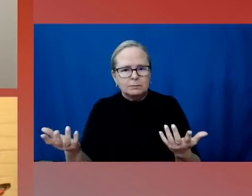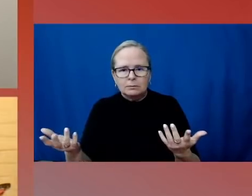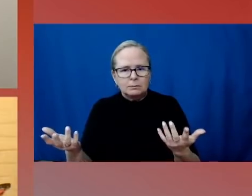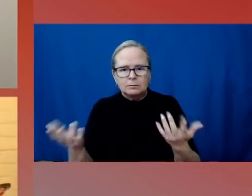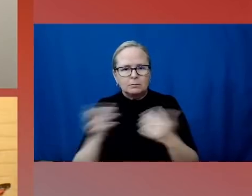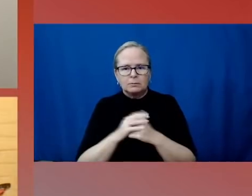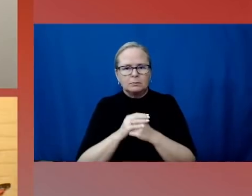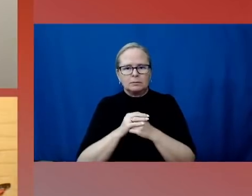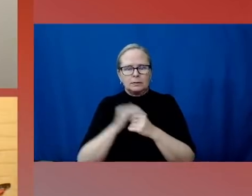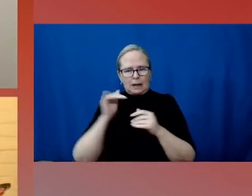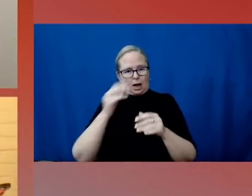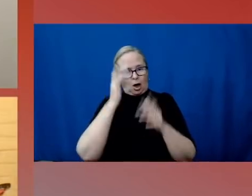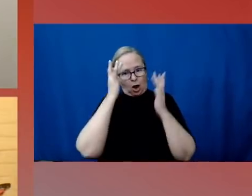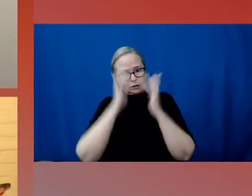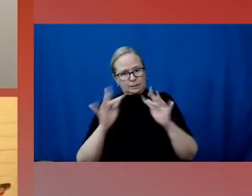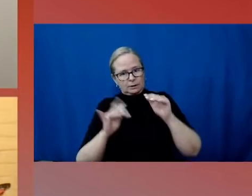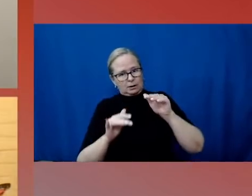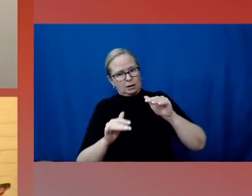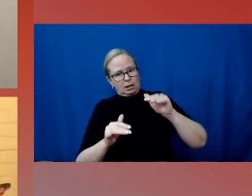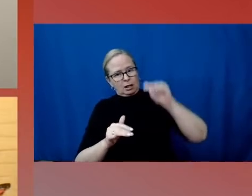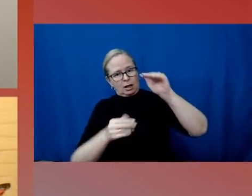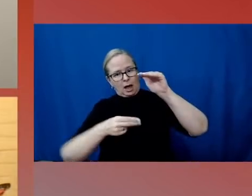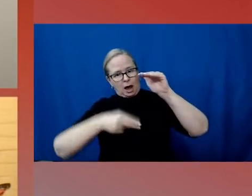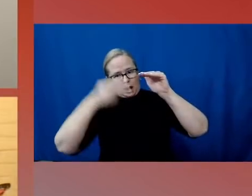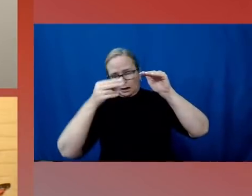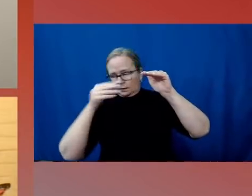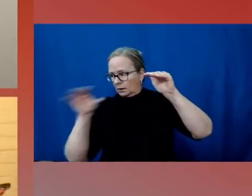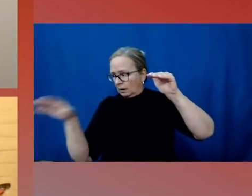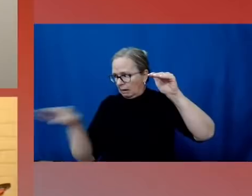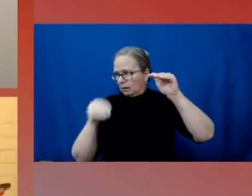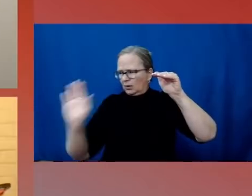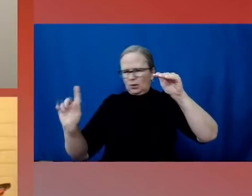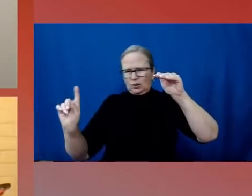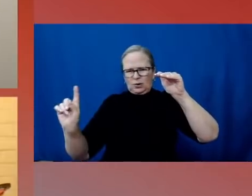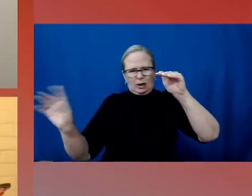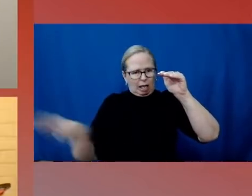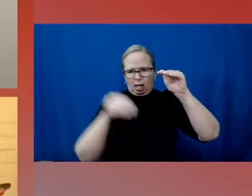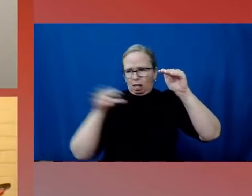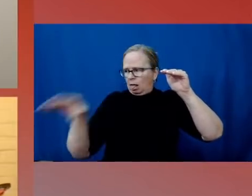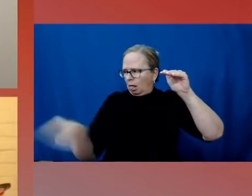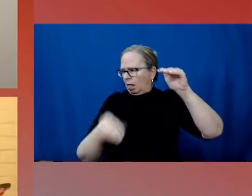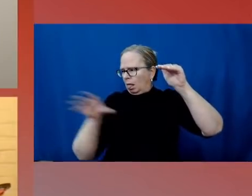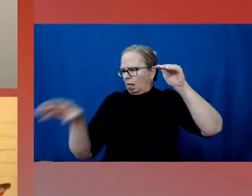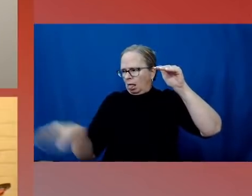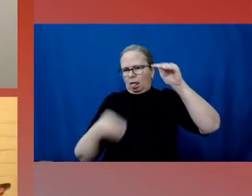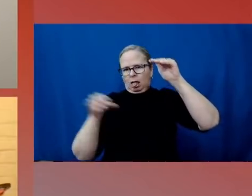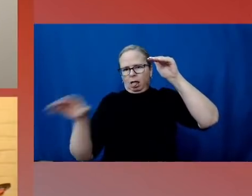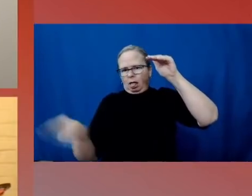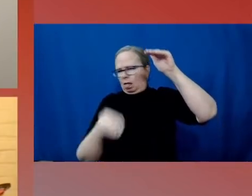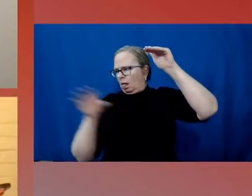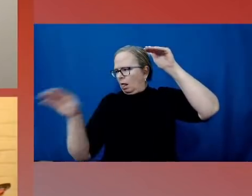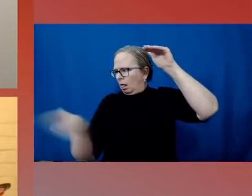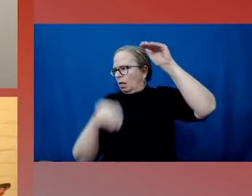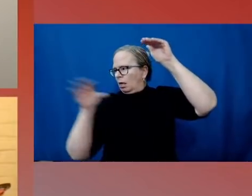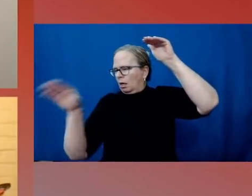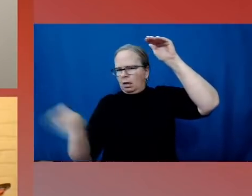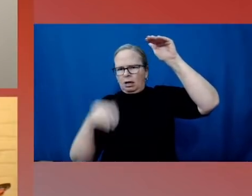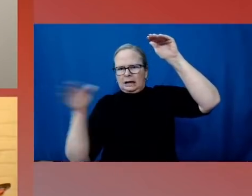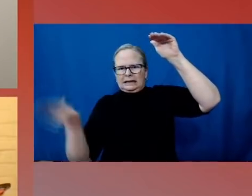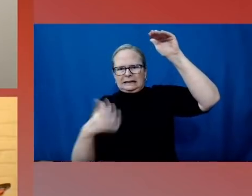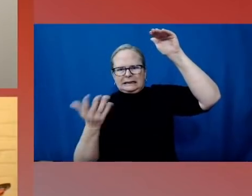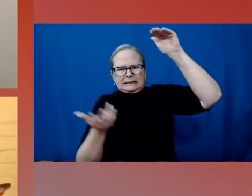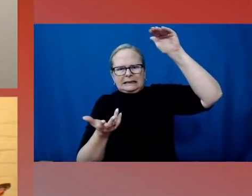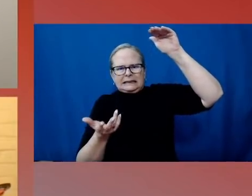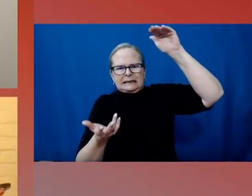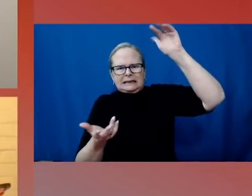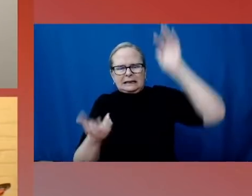our hospital's at that high level of capacity and we keep adding more and more and more patients, that ends up, adding